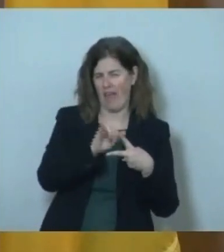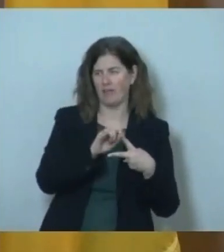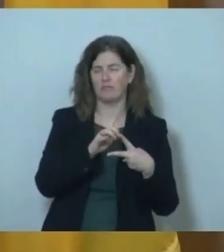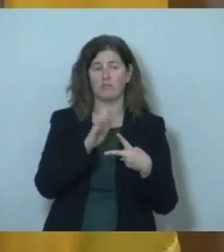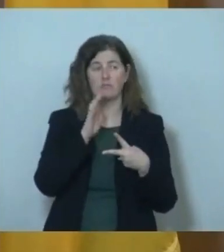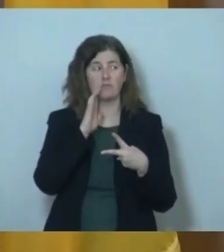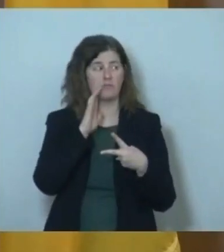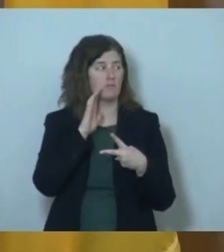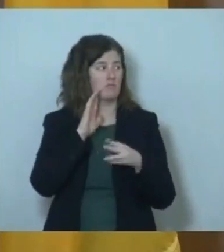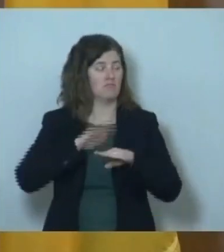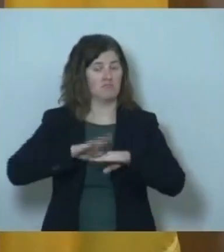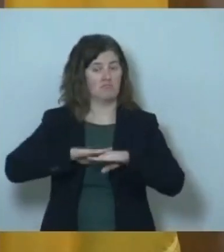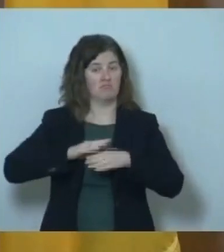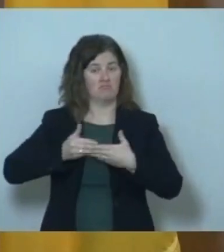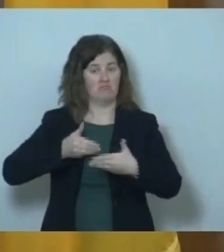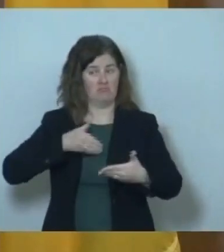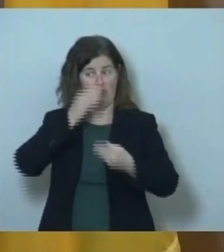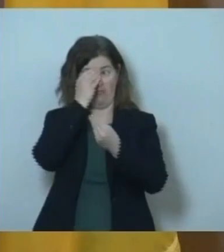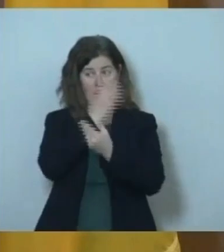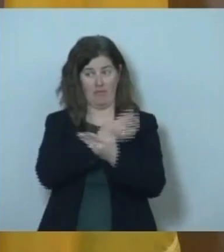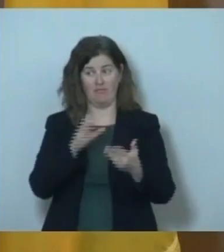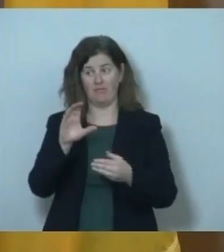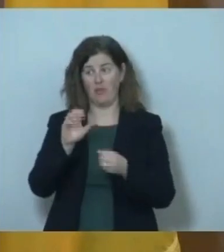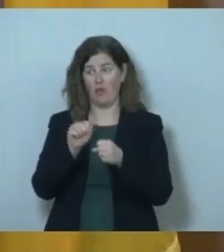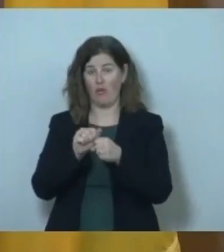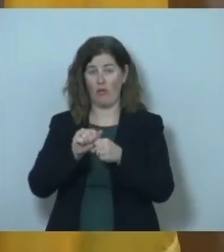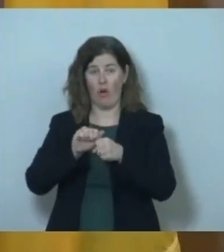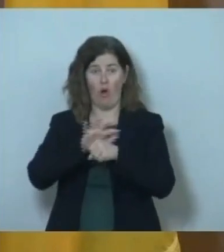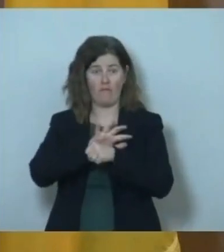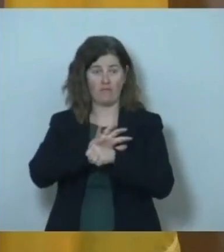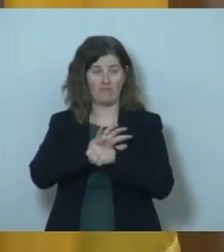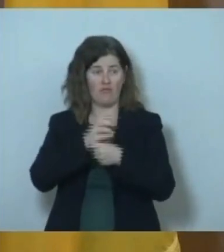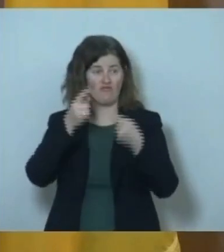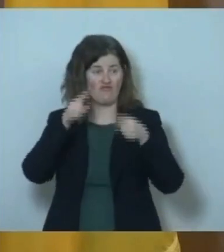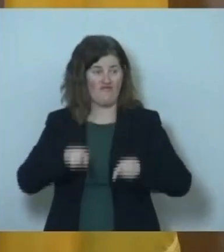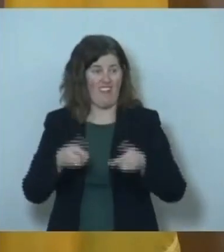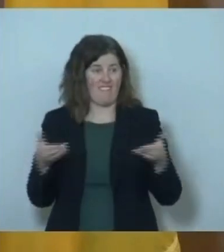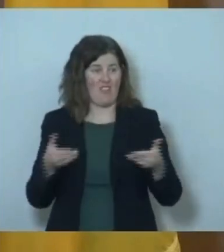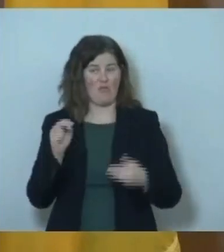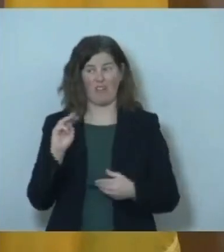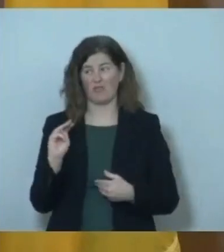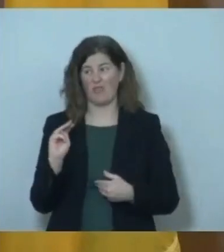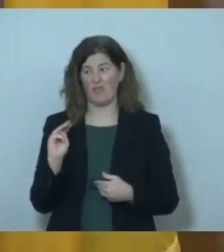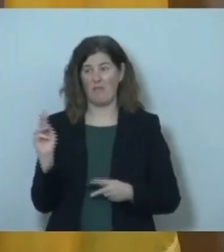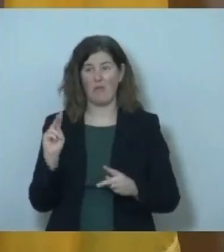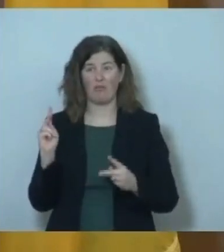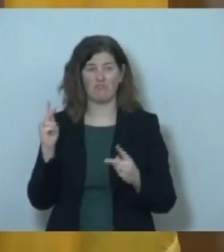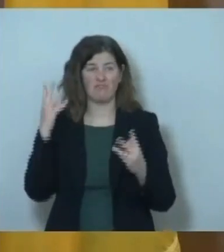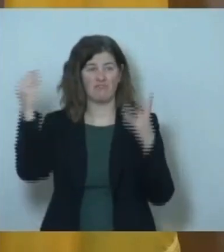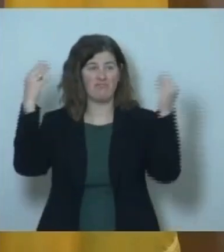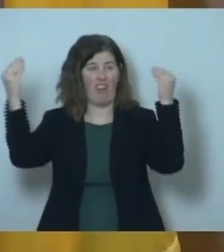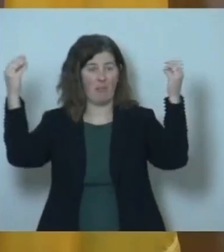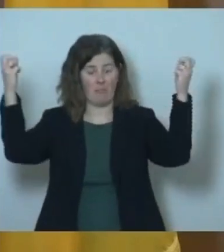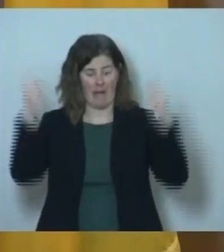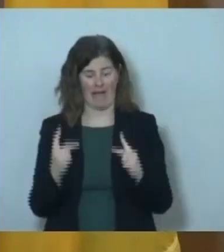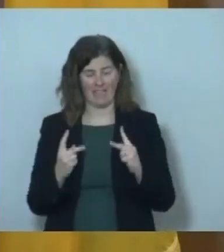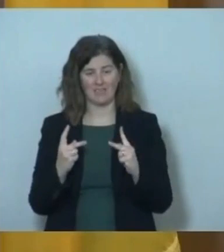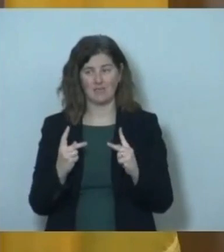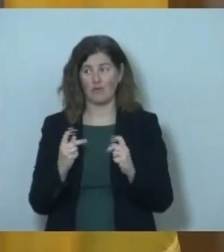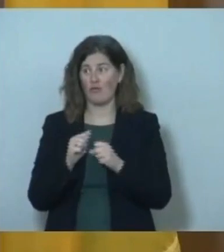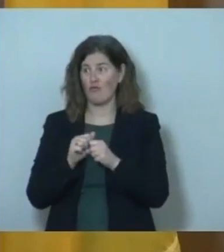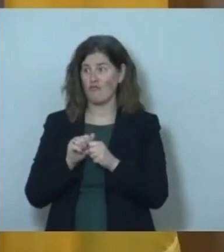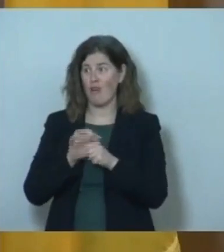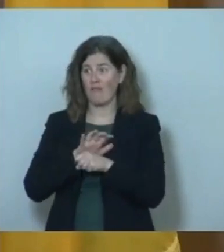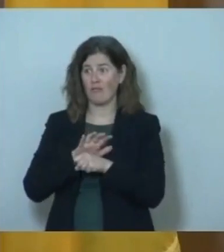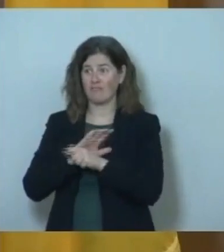people as a precursor, right, that COVID got here, and it's not, from people traveling. COVID originated in the